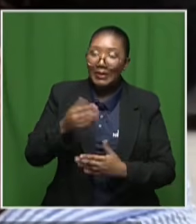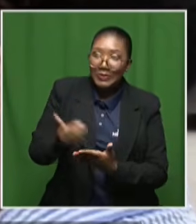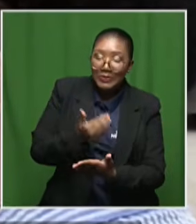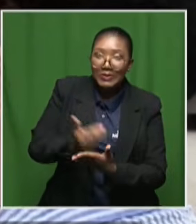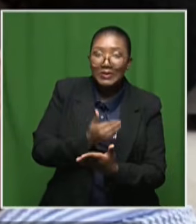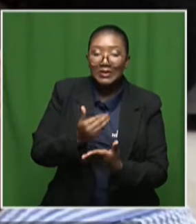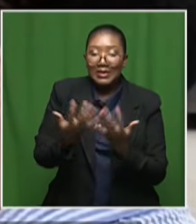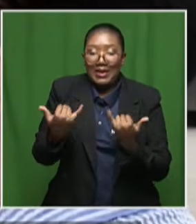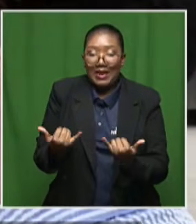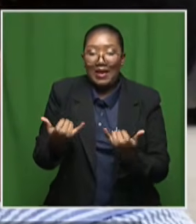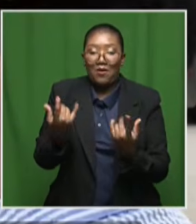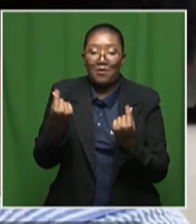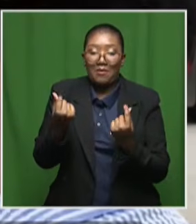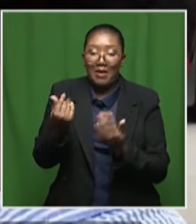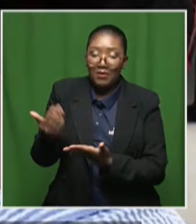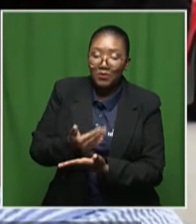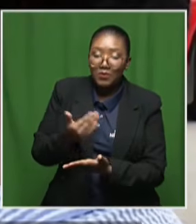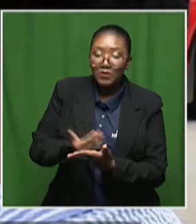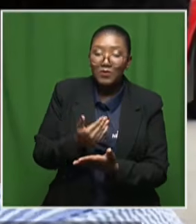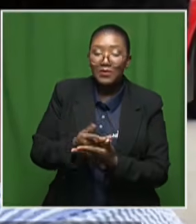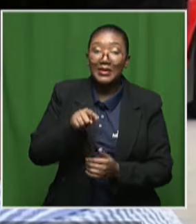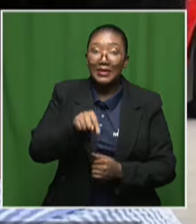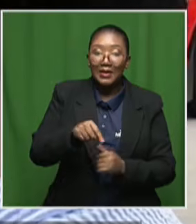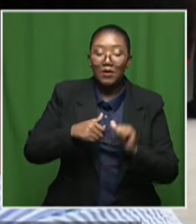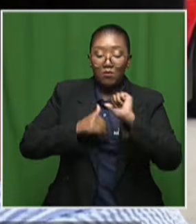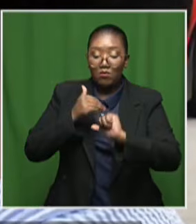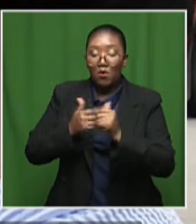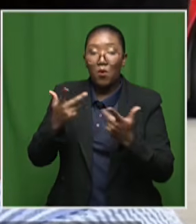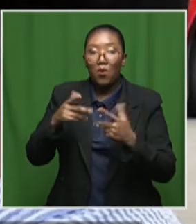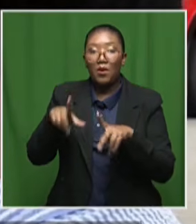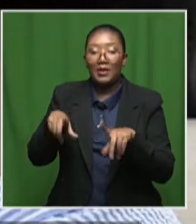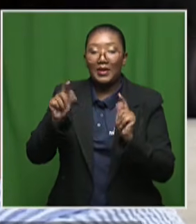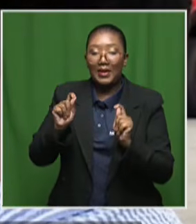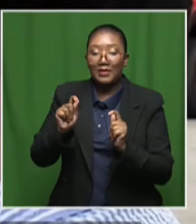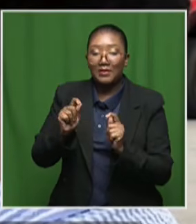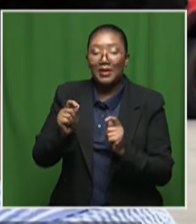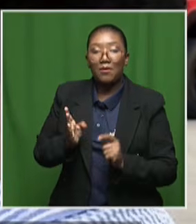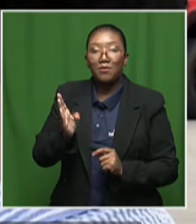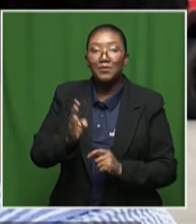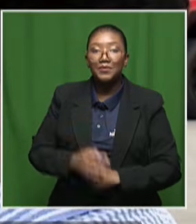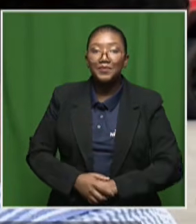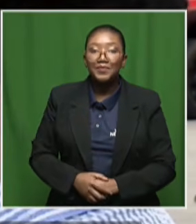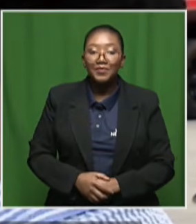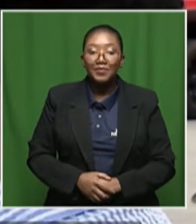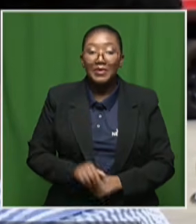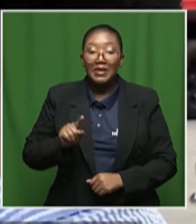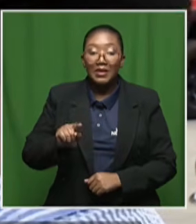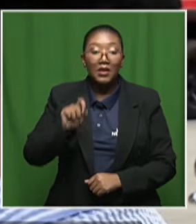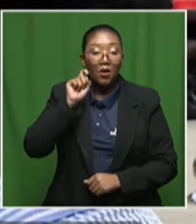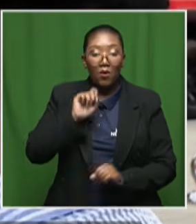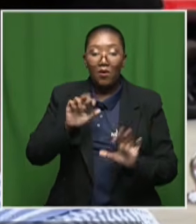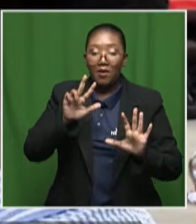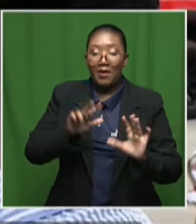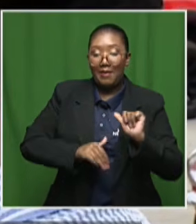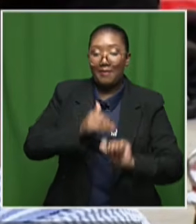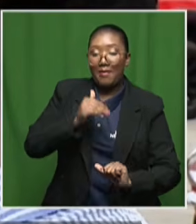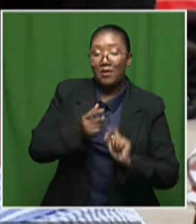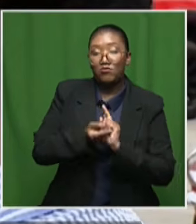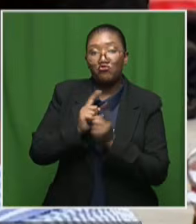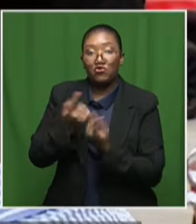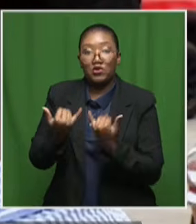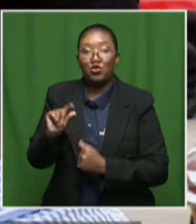funds for his surgery, because his surgery will be done in the Cape Province, in Groot Constantia. And he's 8 months, turning 9 months now.